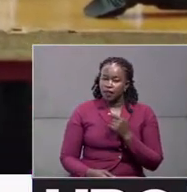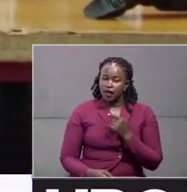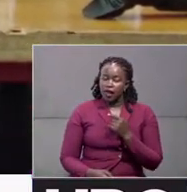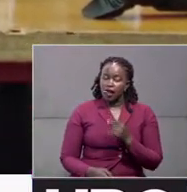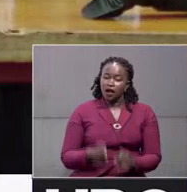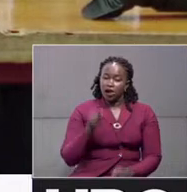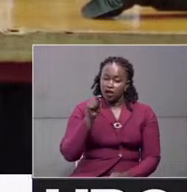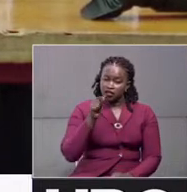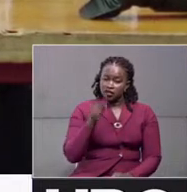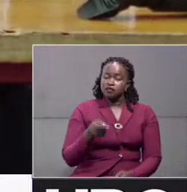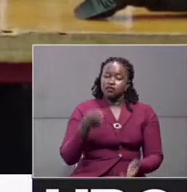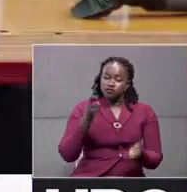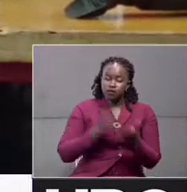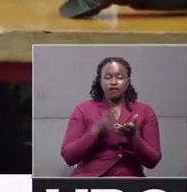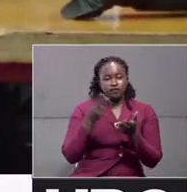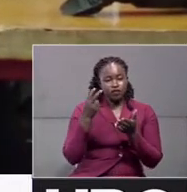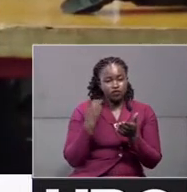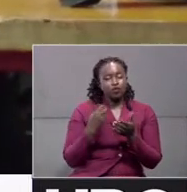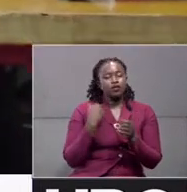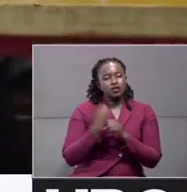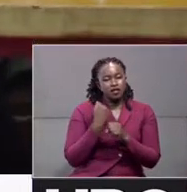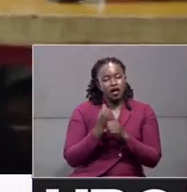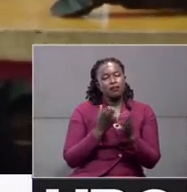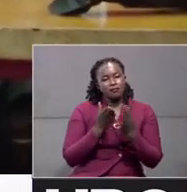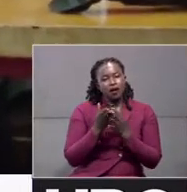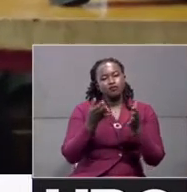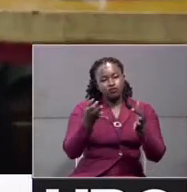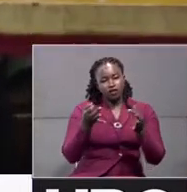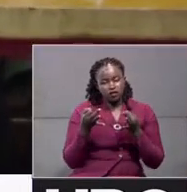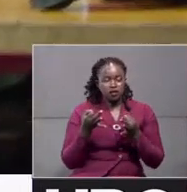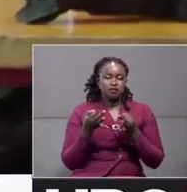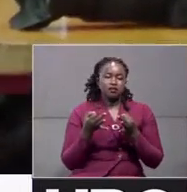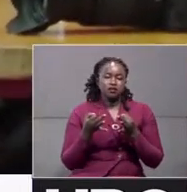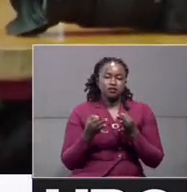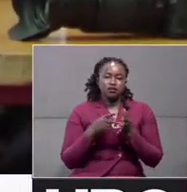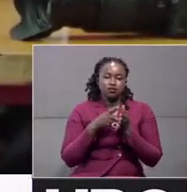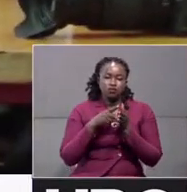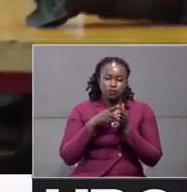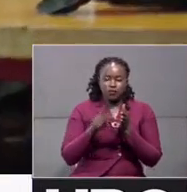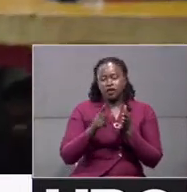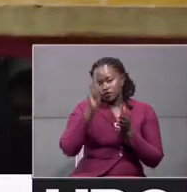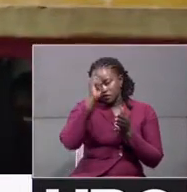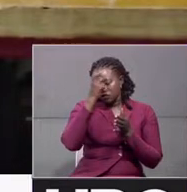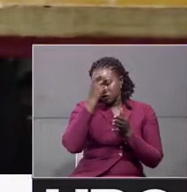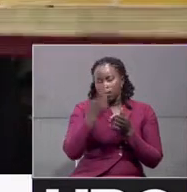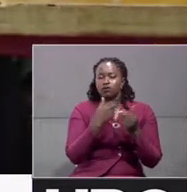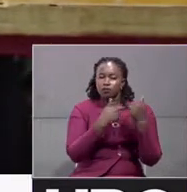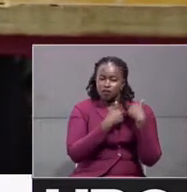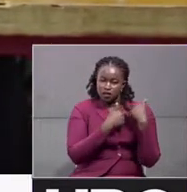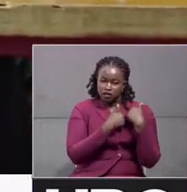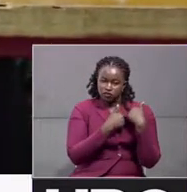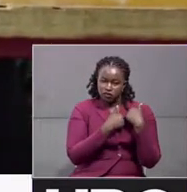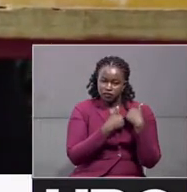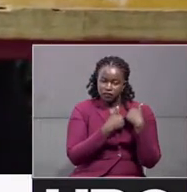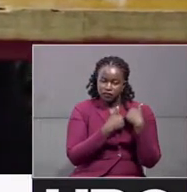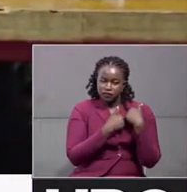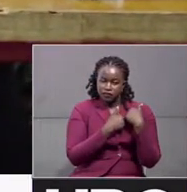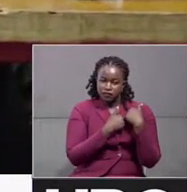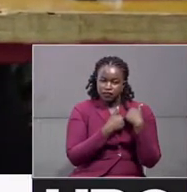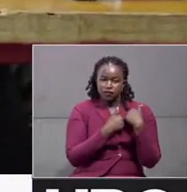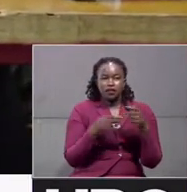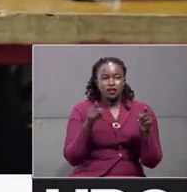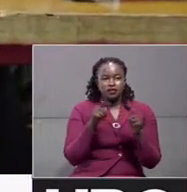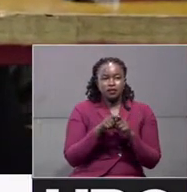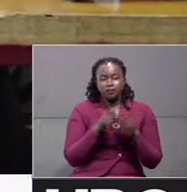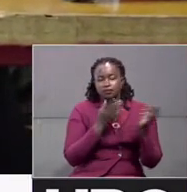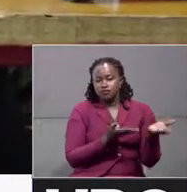a revision done by the Treasury to pay the statutory obligations and bring